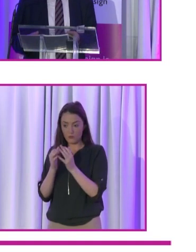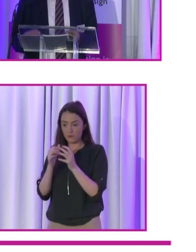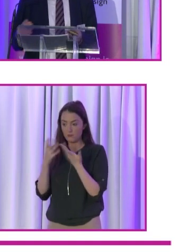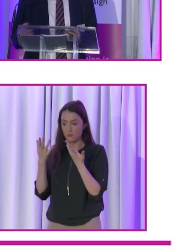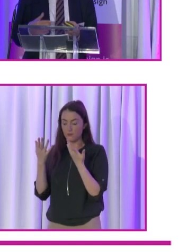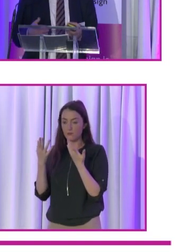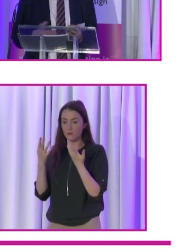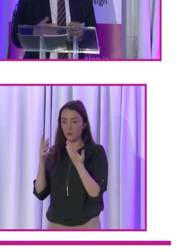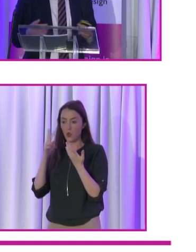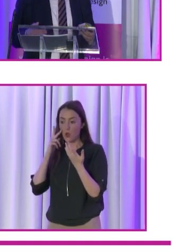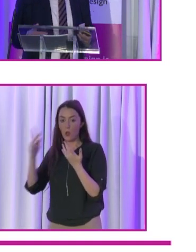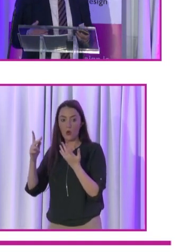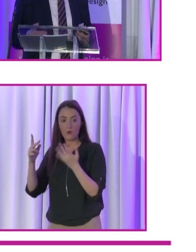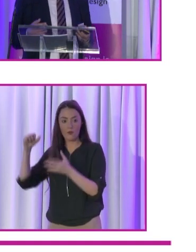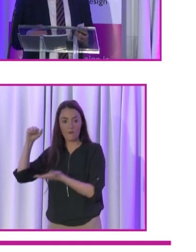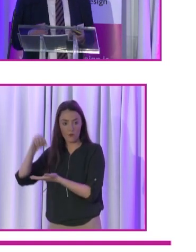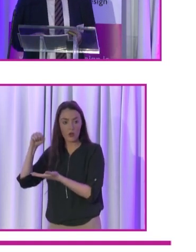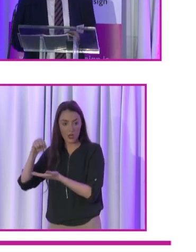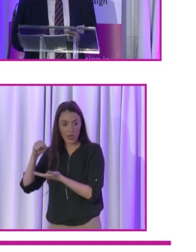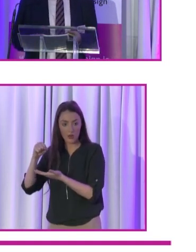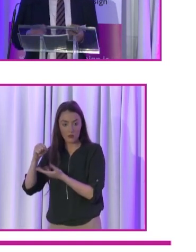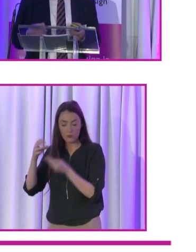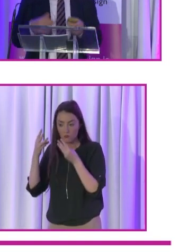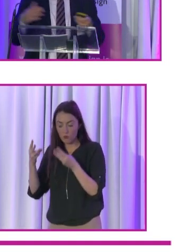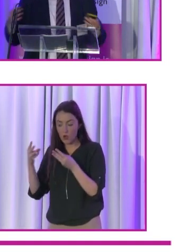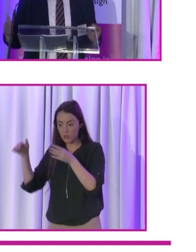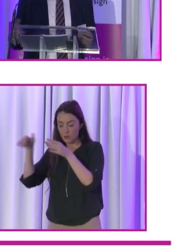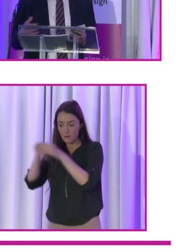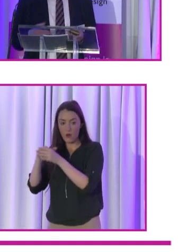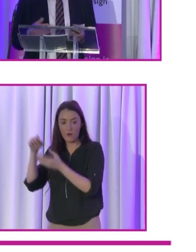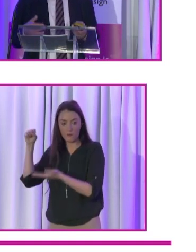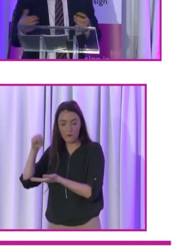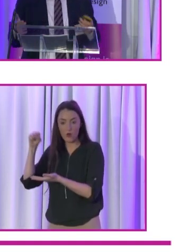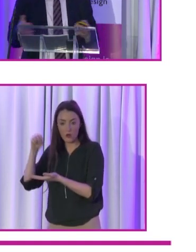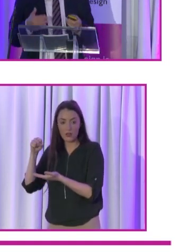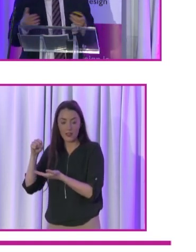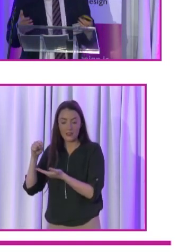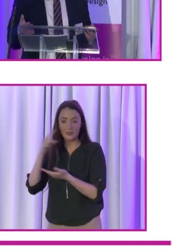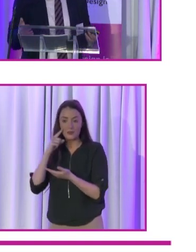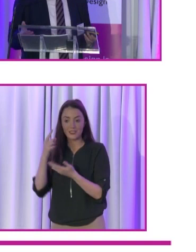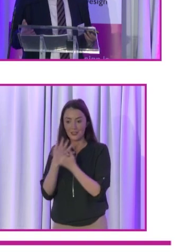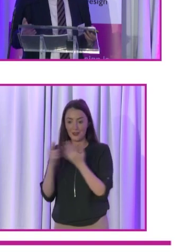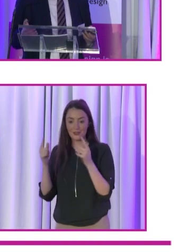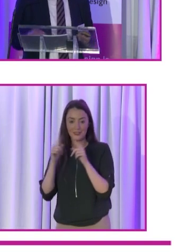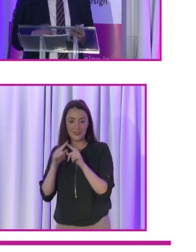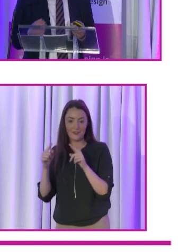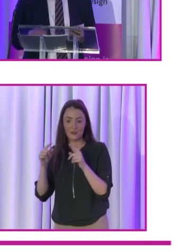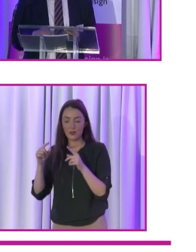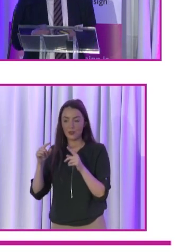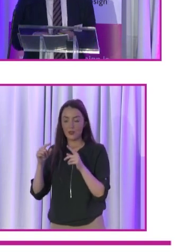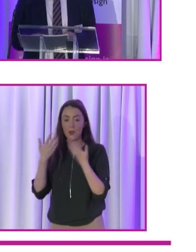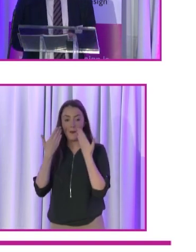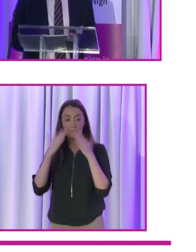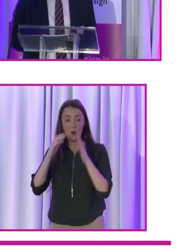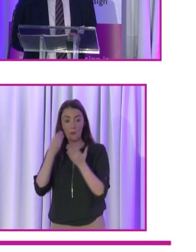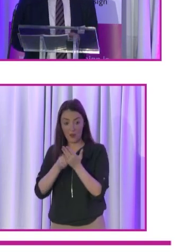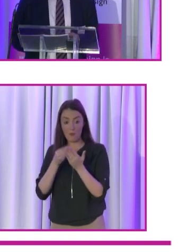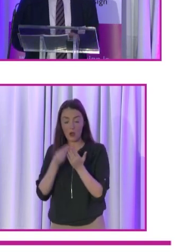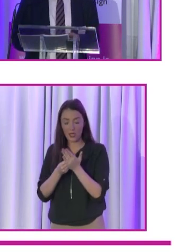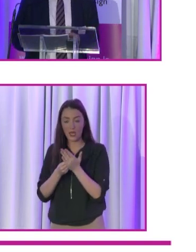funds, since we can include requirements for other services that receive public money, we should